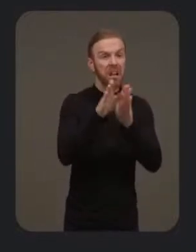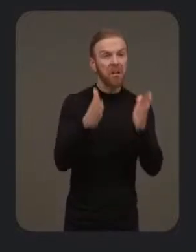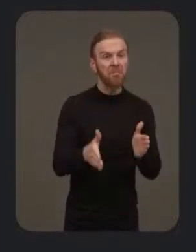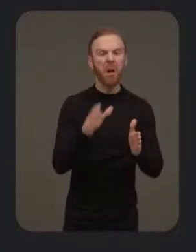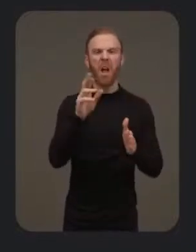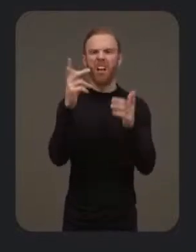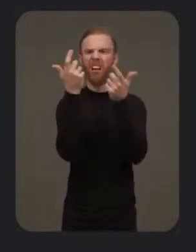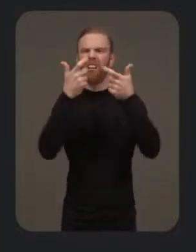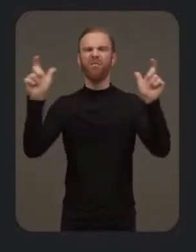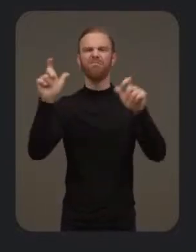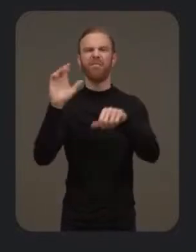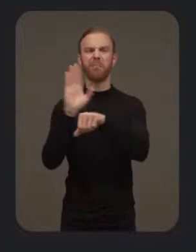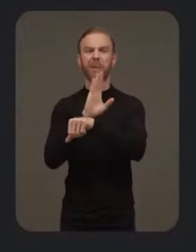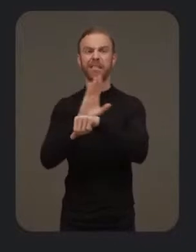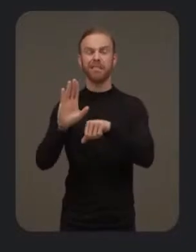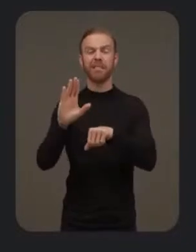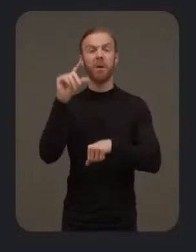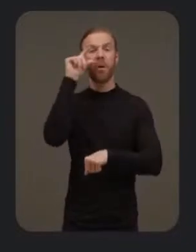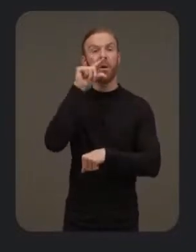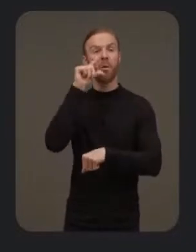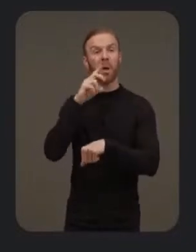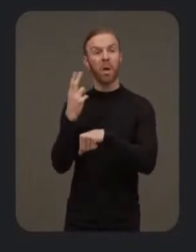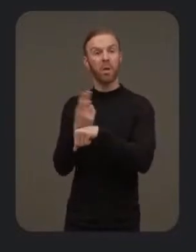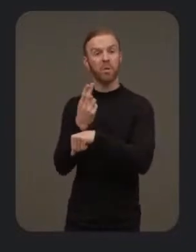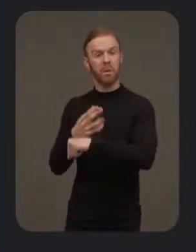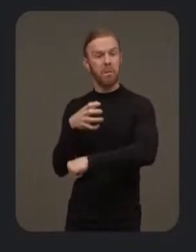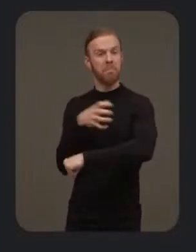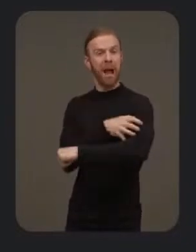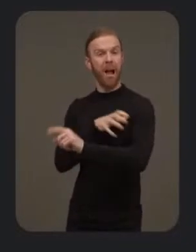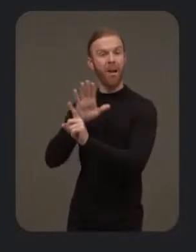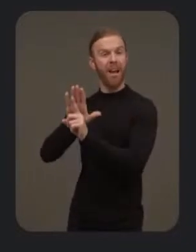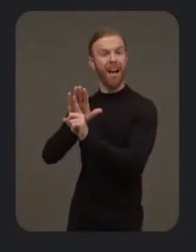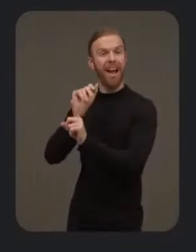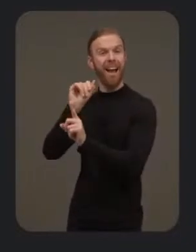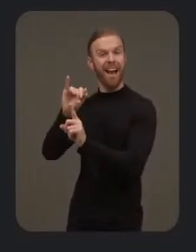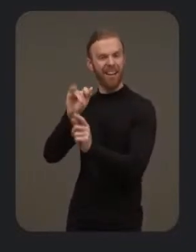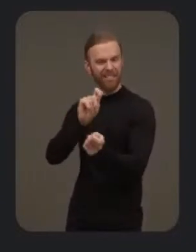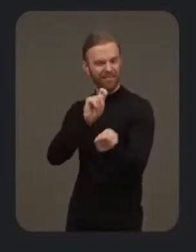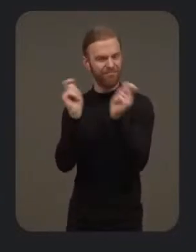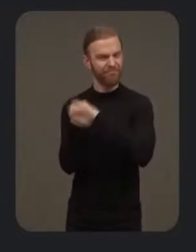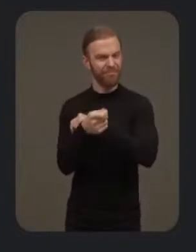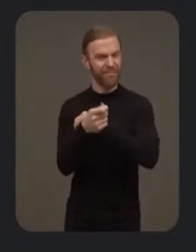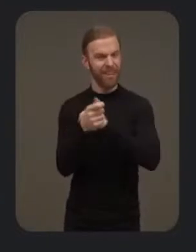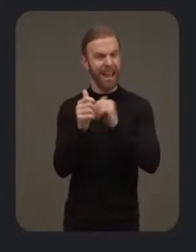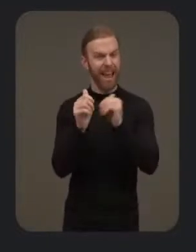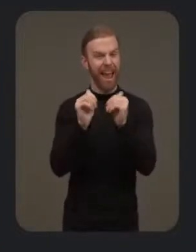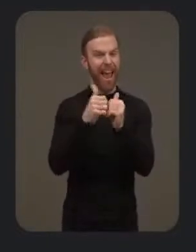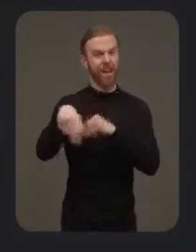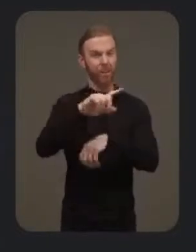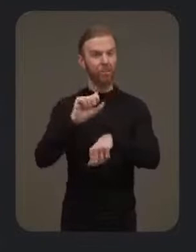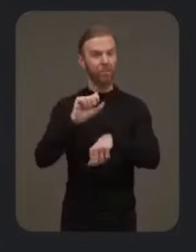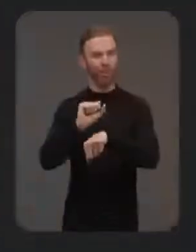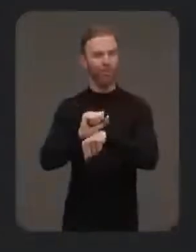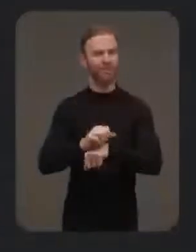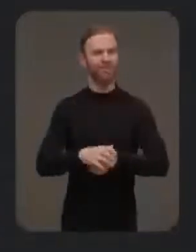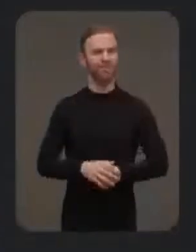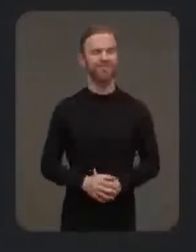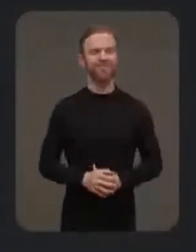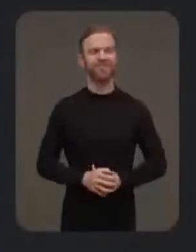or a full-scale enterprise, Google is using the power of AI to transform the way you